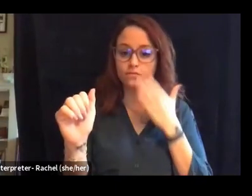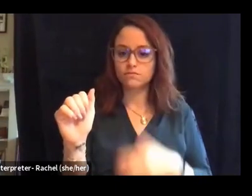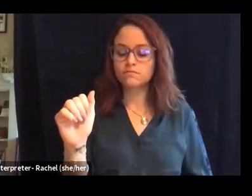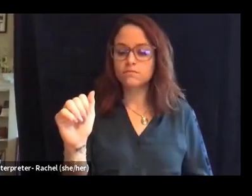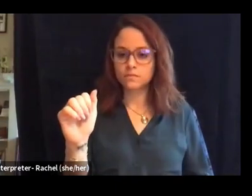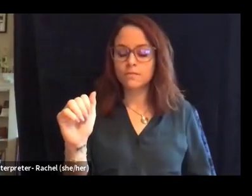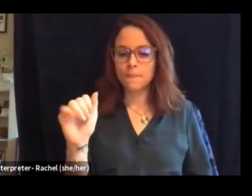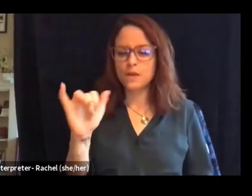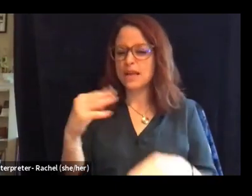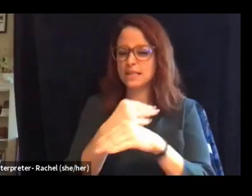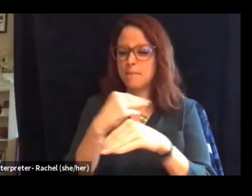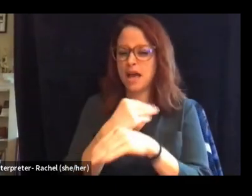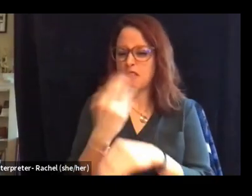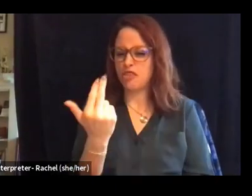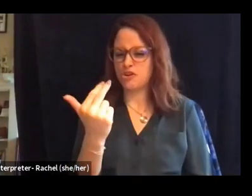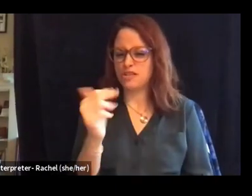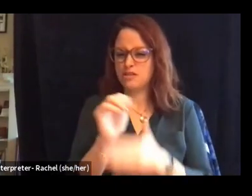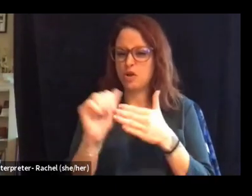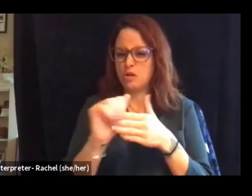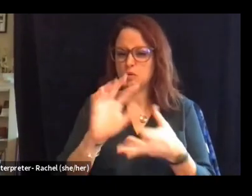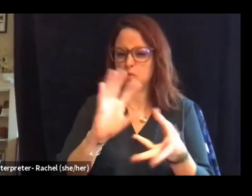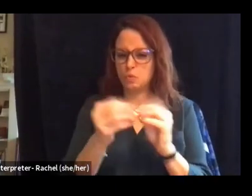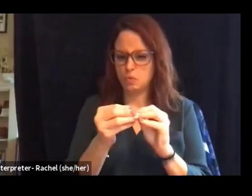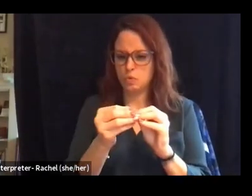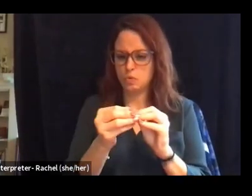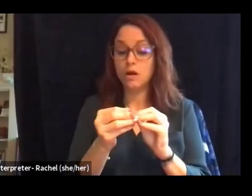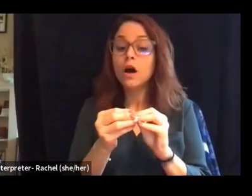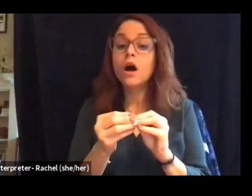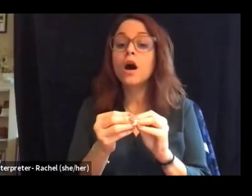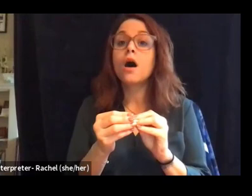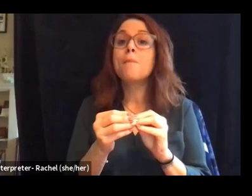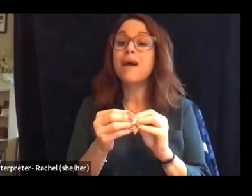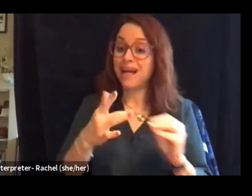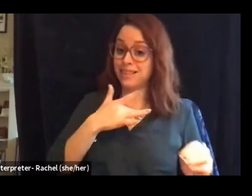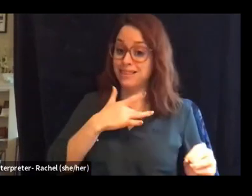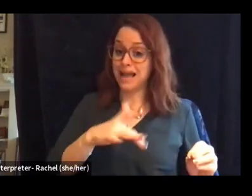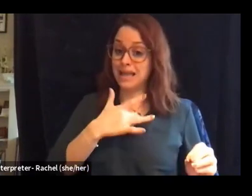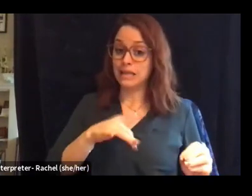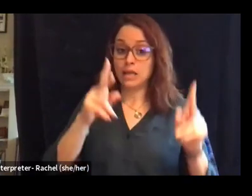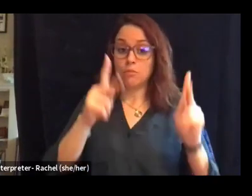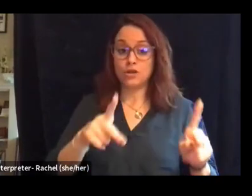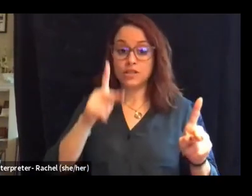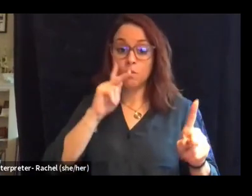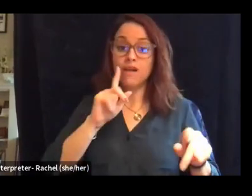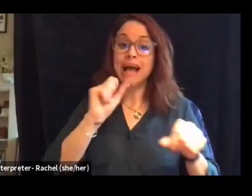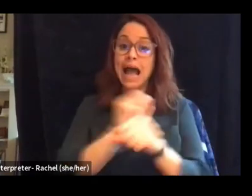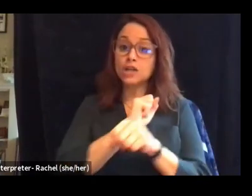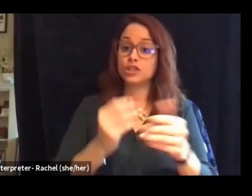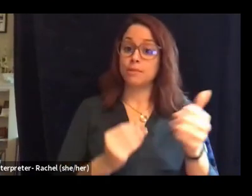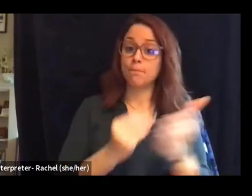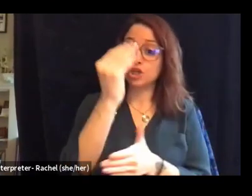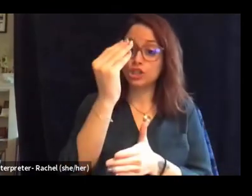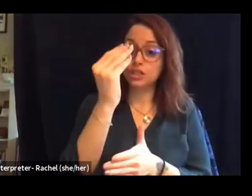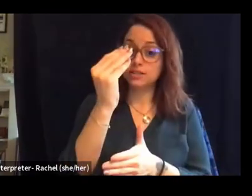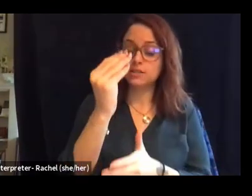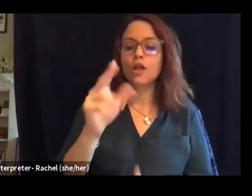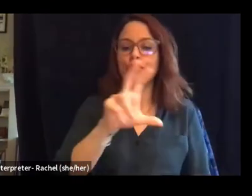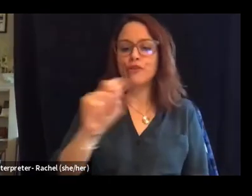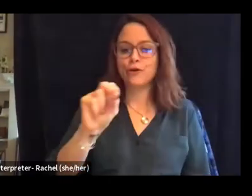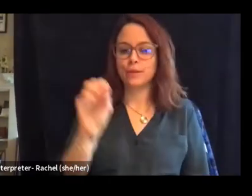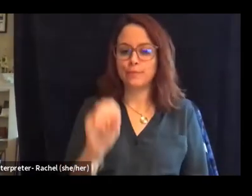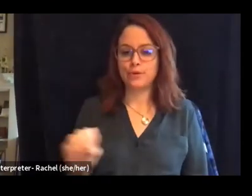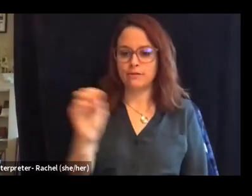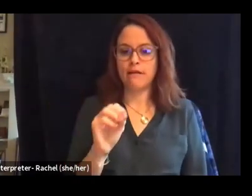$13. However, the likelihood that that person's actually going to purchase something is only 30%. So now I take